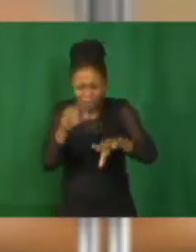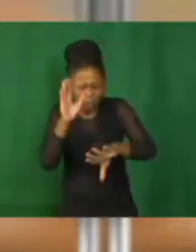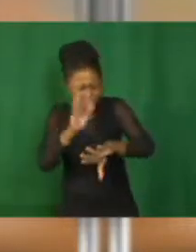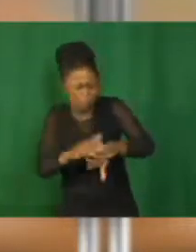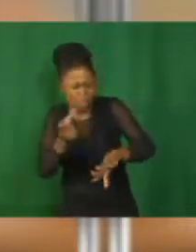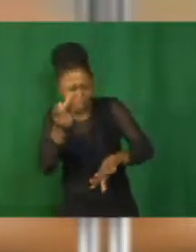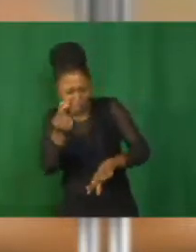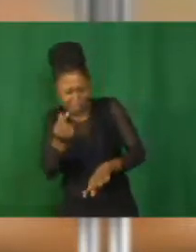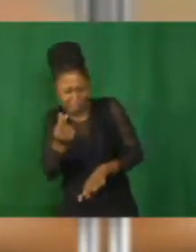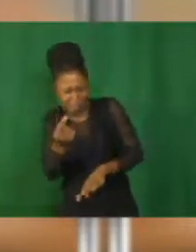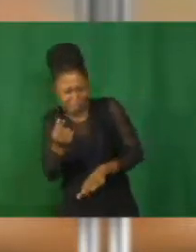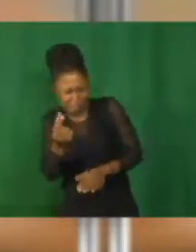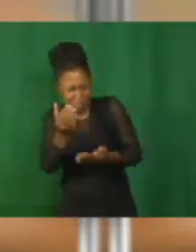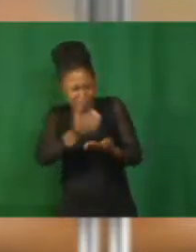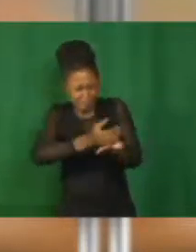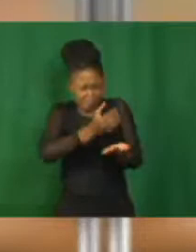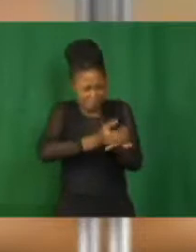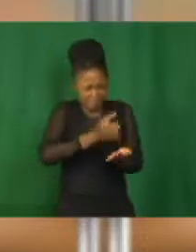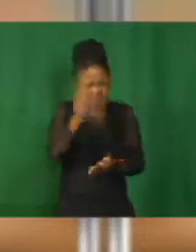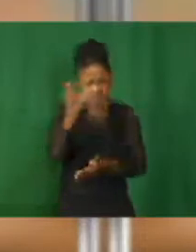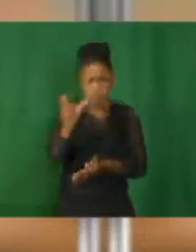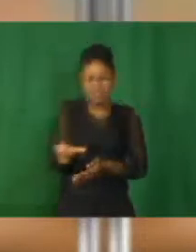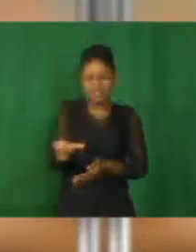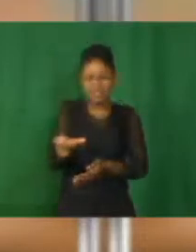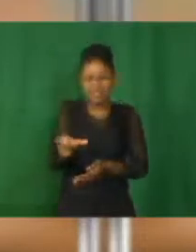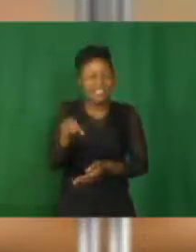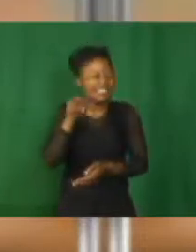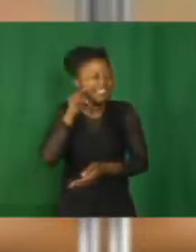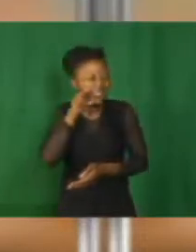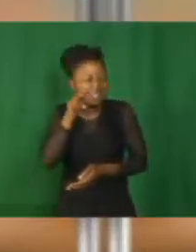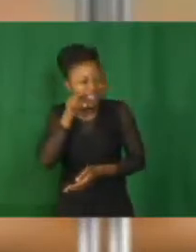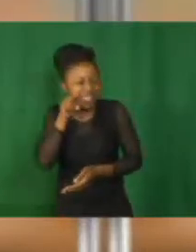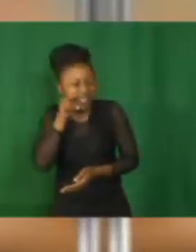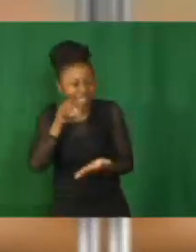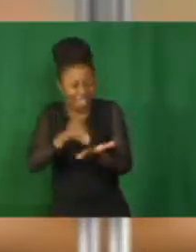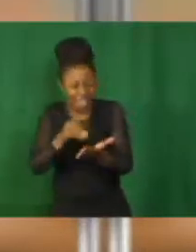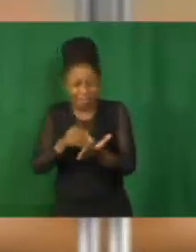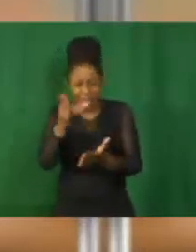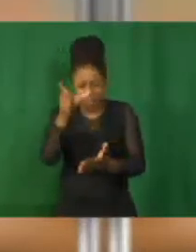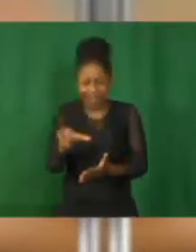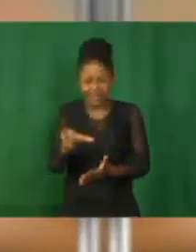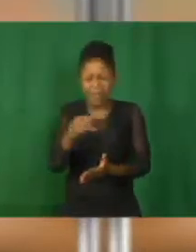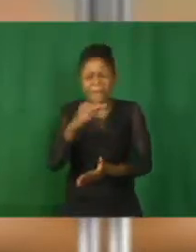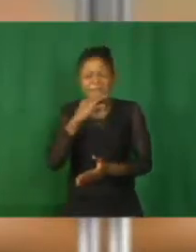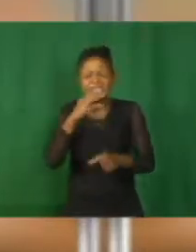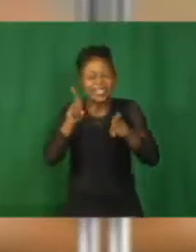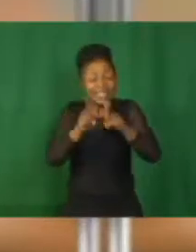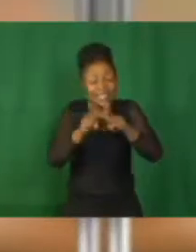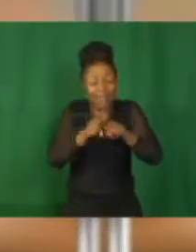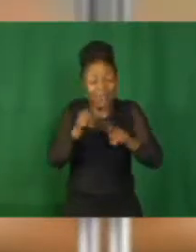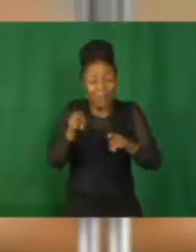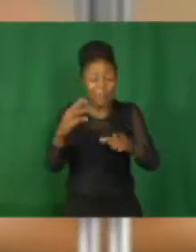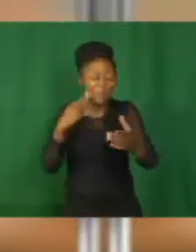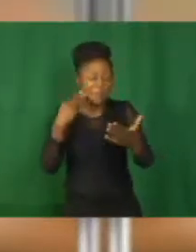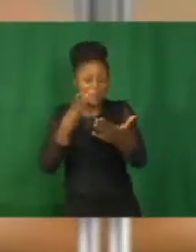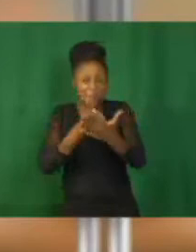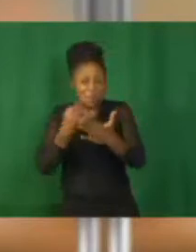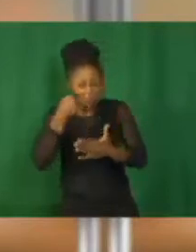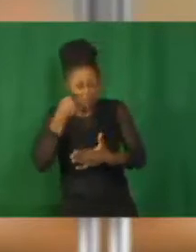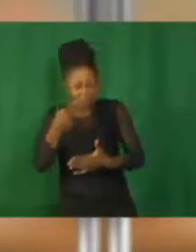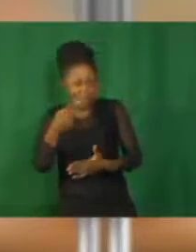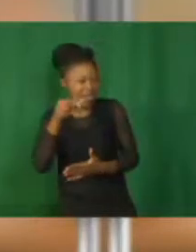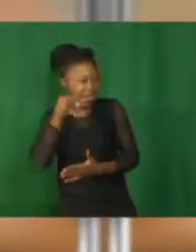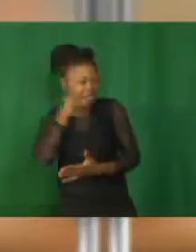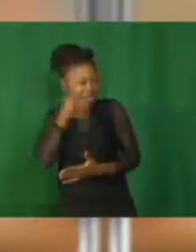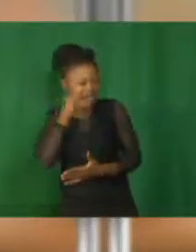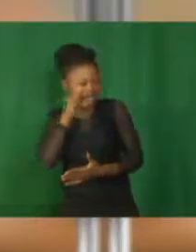We need a treasurer. So now that is someone who is assertive, someone who sees a need and then does what? And feels that